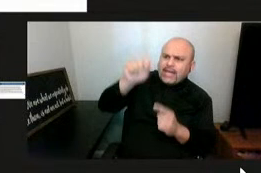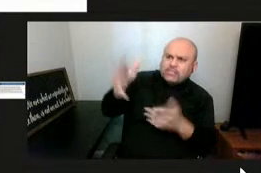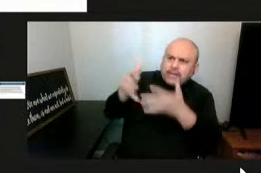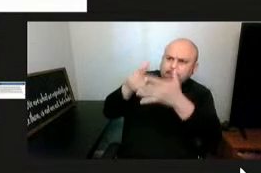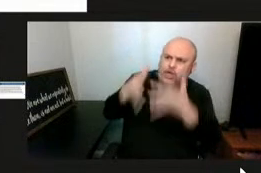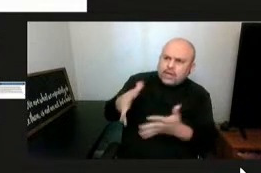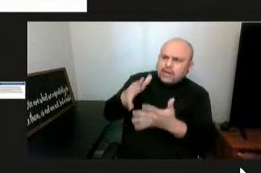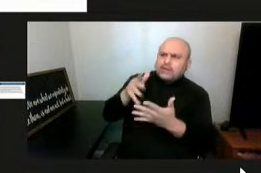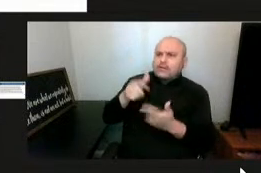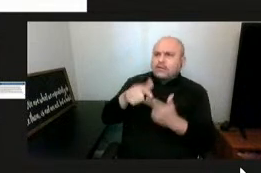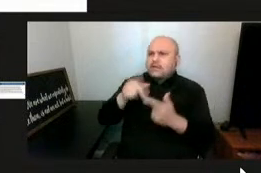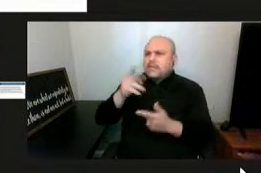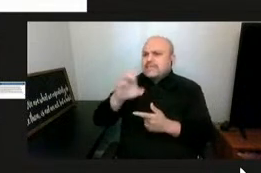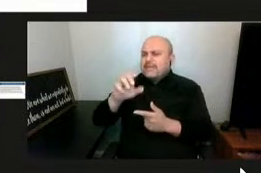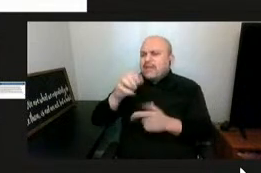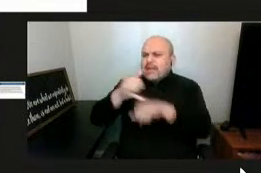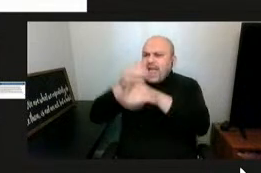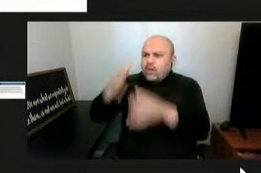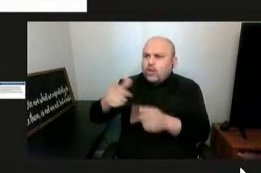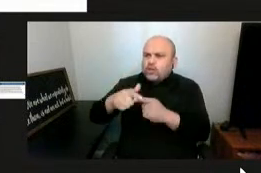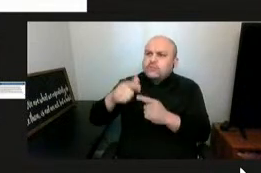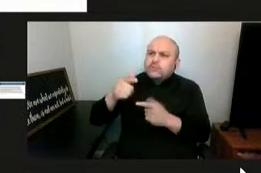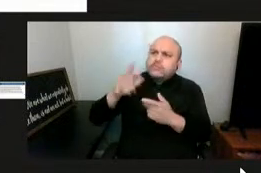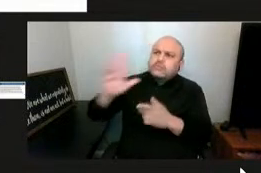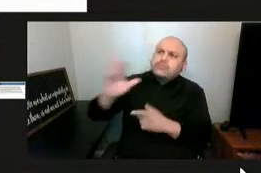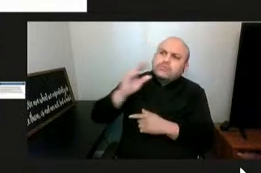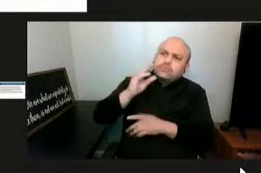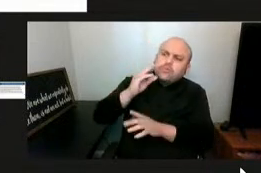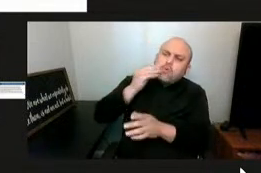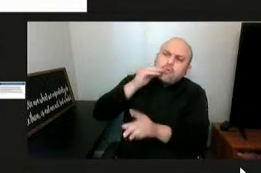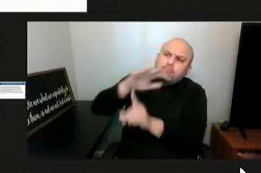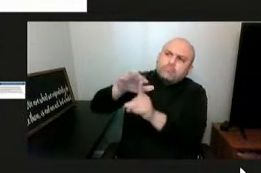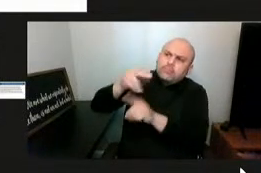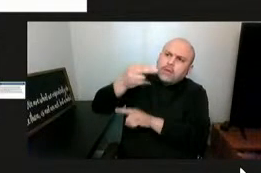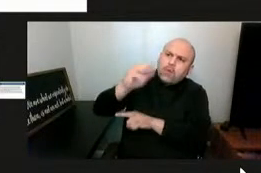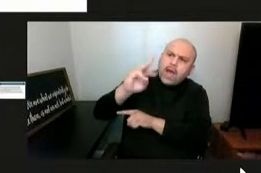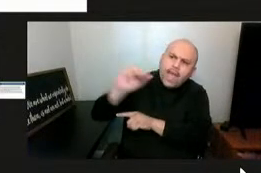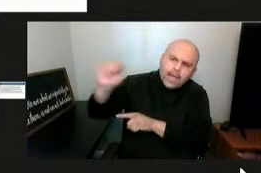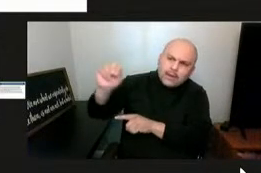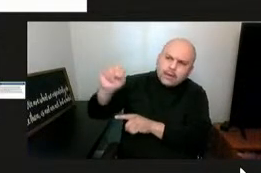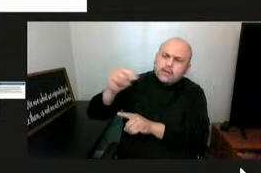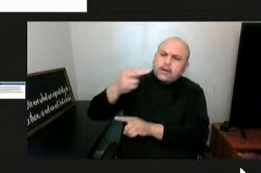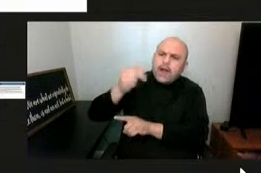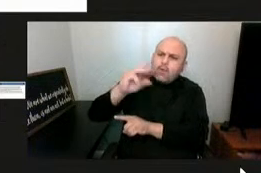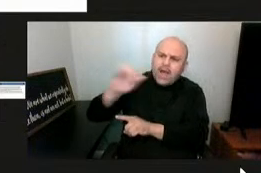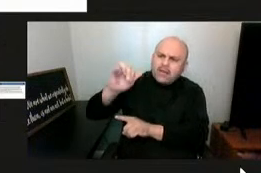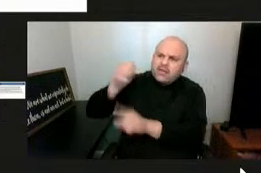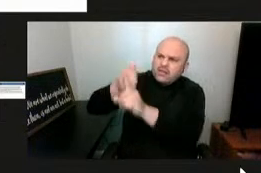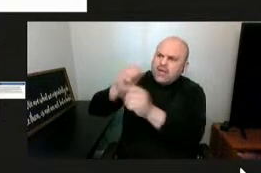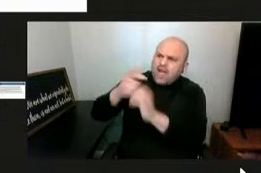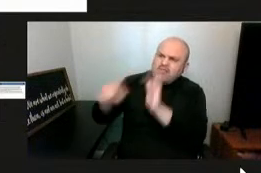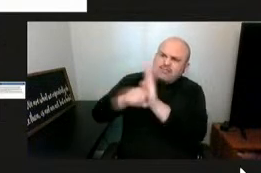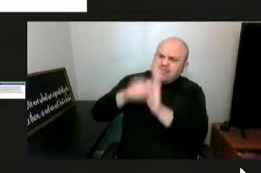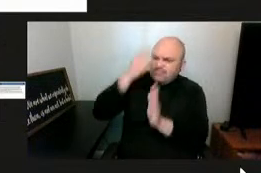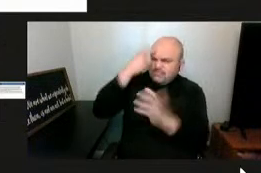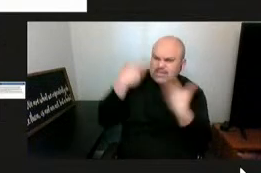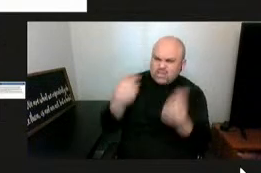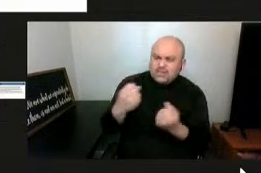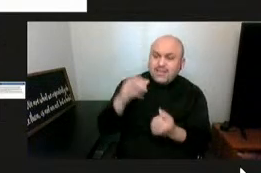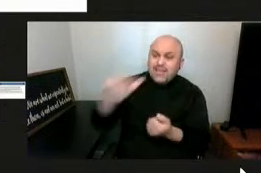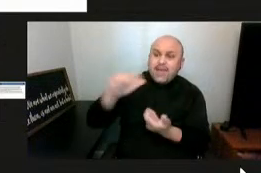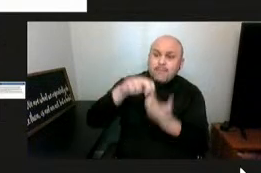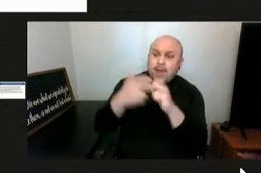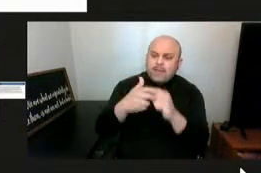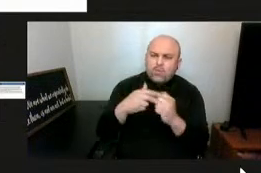Islanders, and Native Hawaiians, right? And its negative impact on their mental health. For this problem, we have